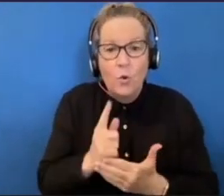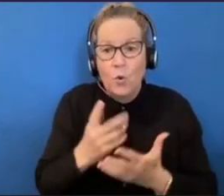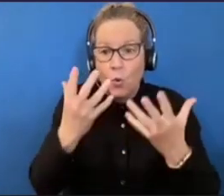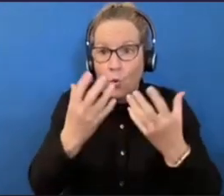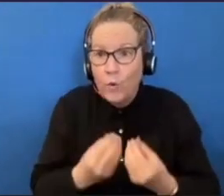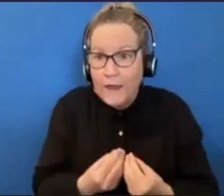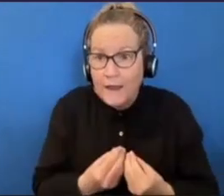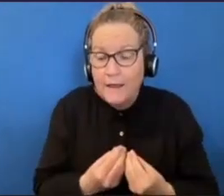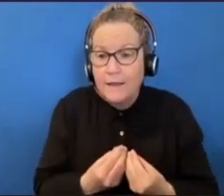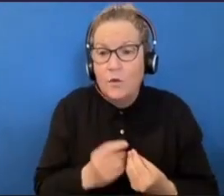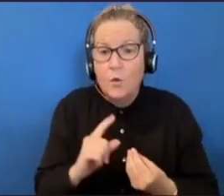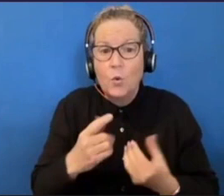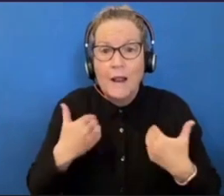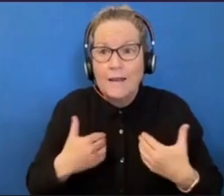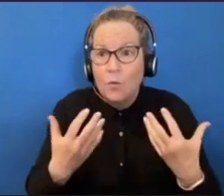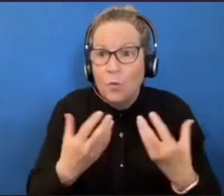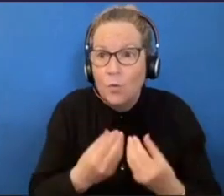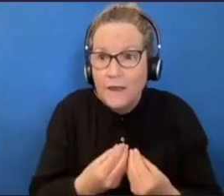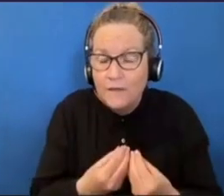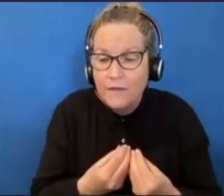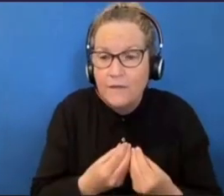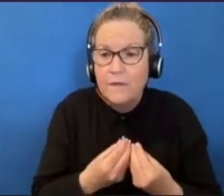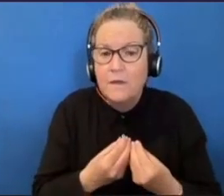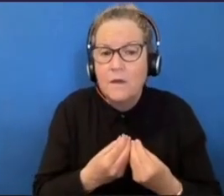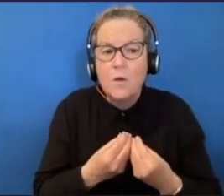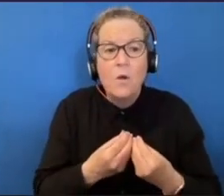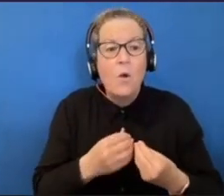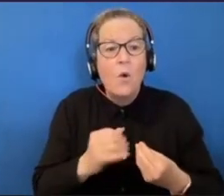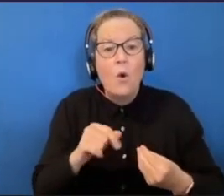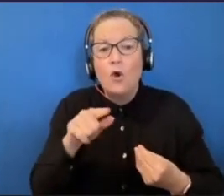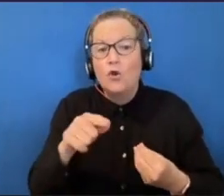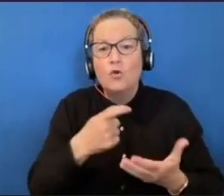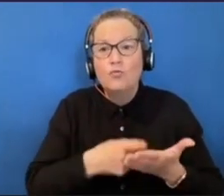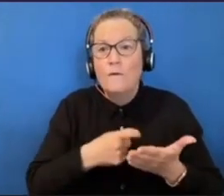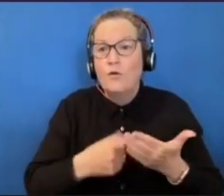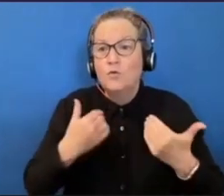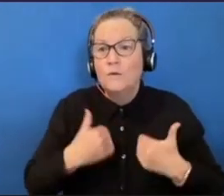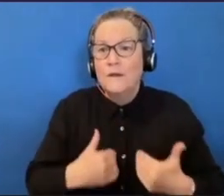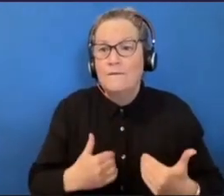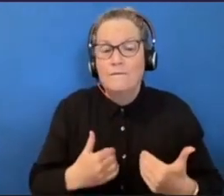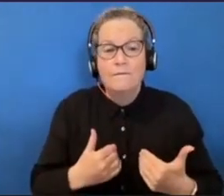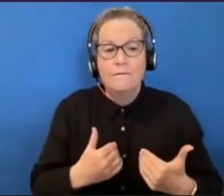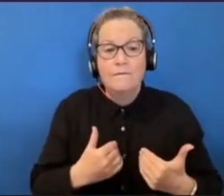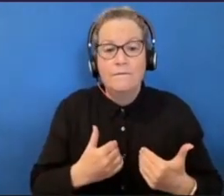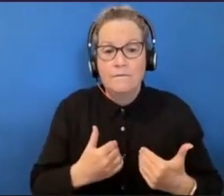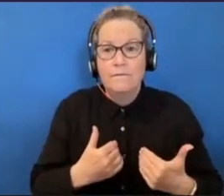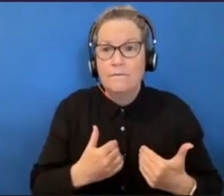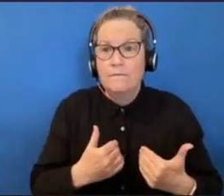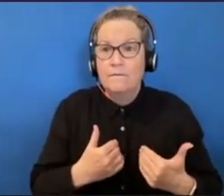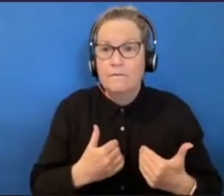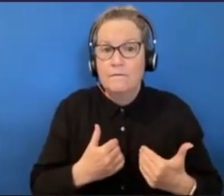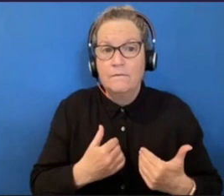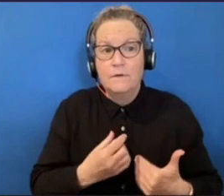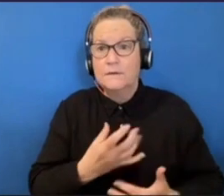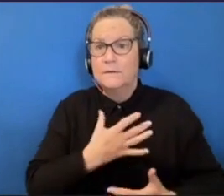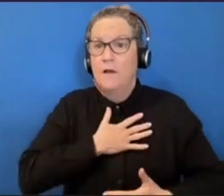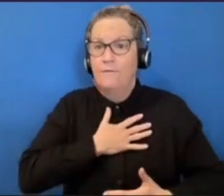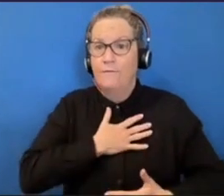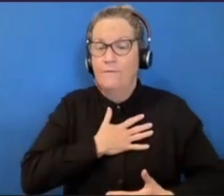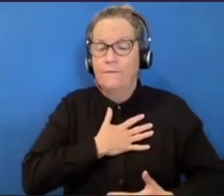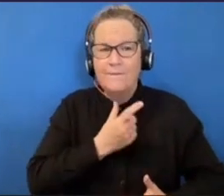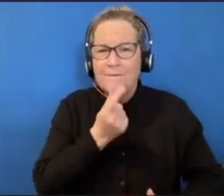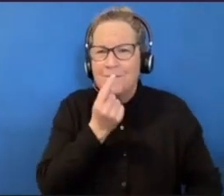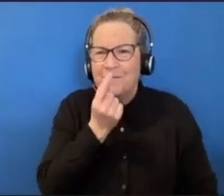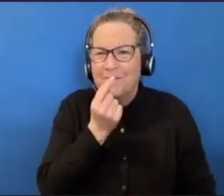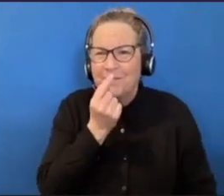who you might want to live with, or if you'd prefer to live just on your own, that's also possible. So